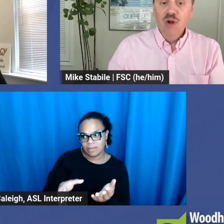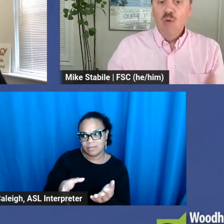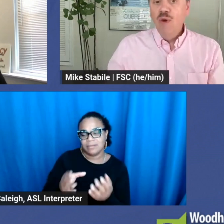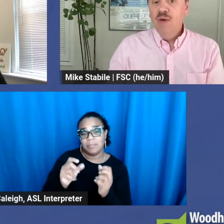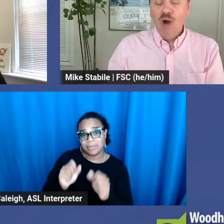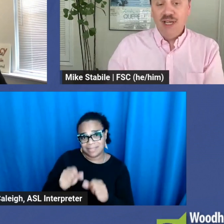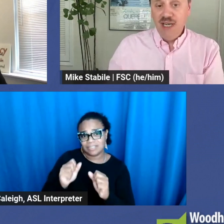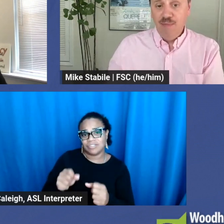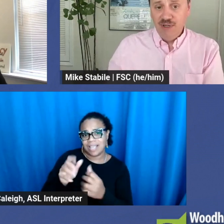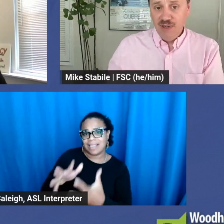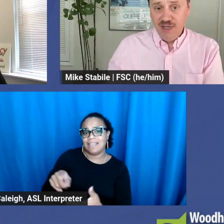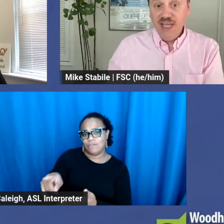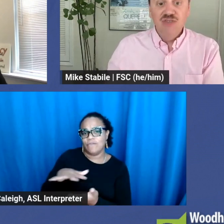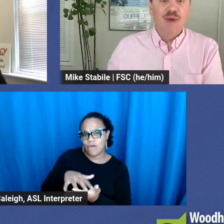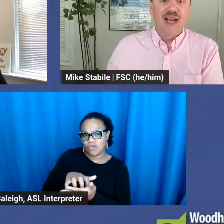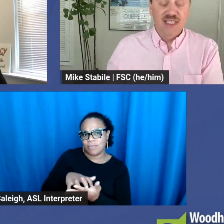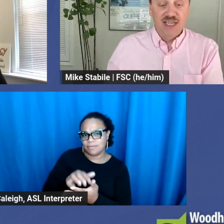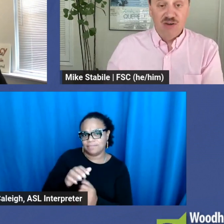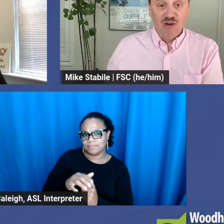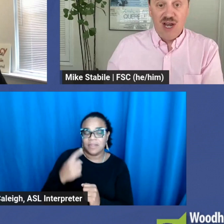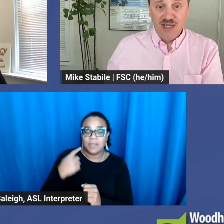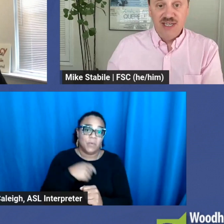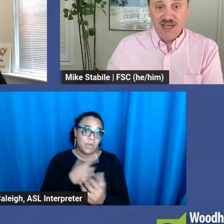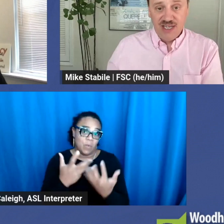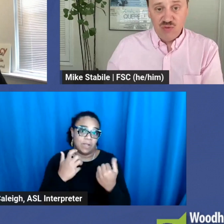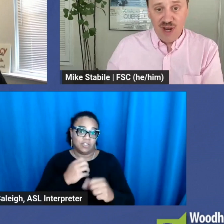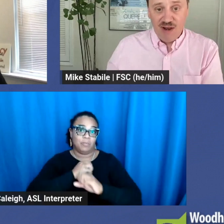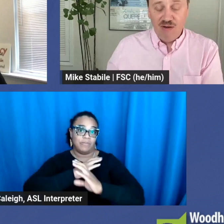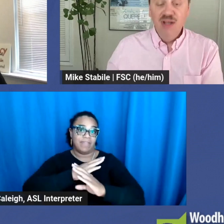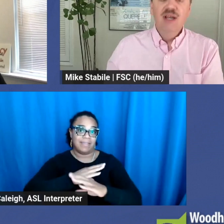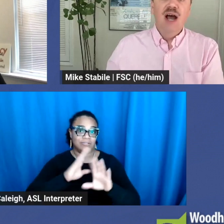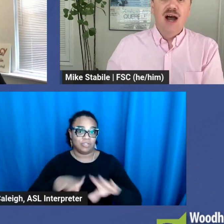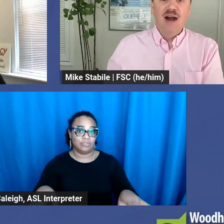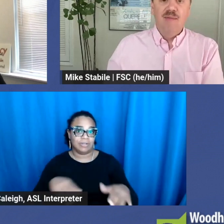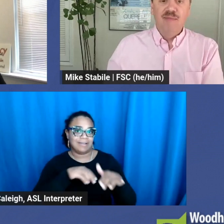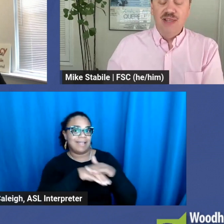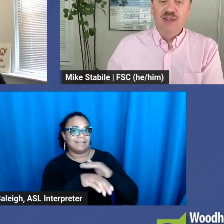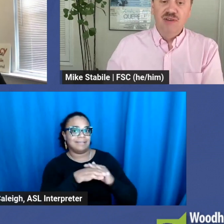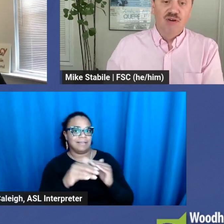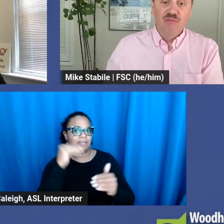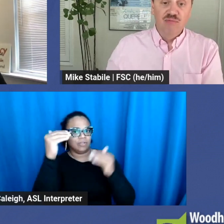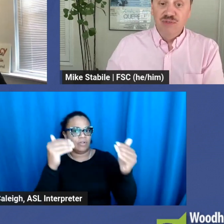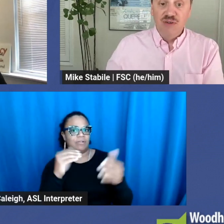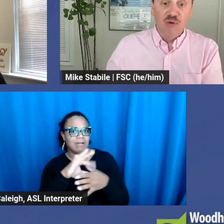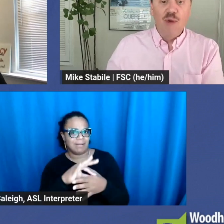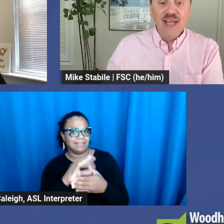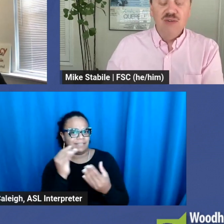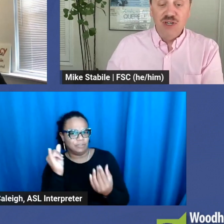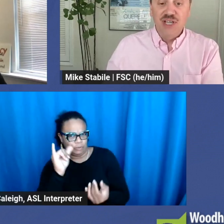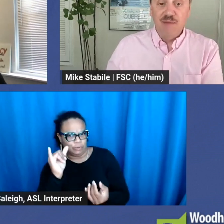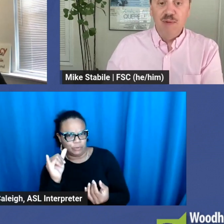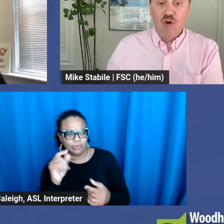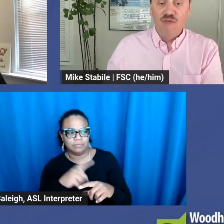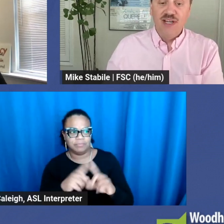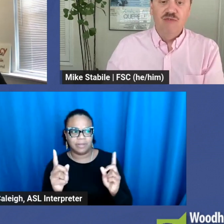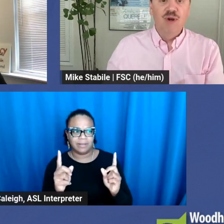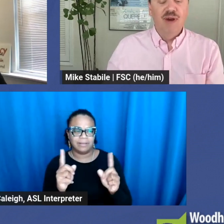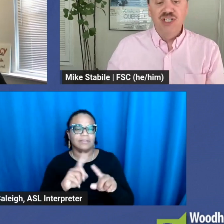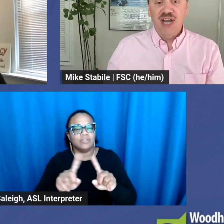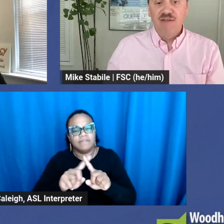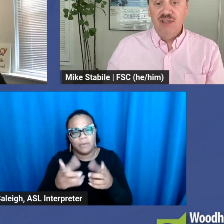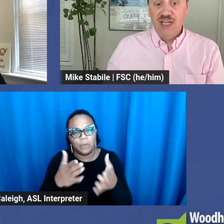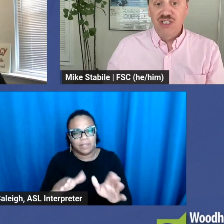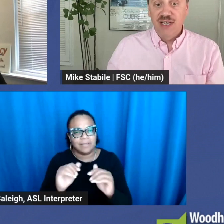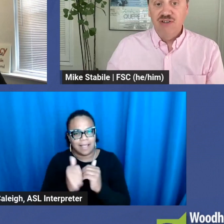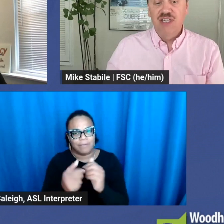vulnerable. We want to keep kids from accessing adult content as well. And there are different ways in which that can be more effective. We